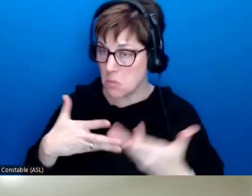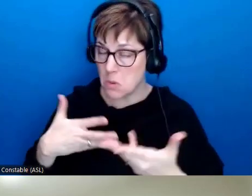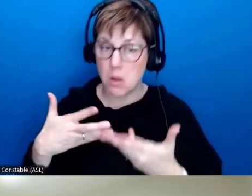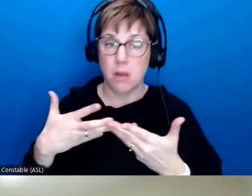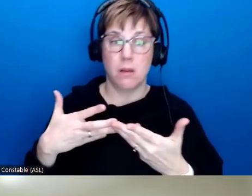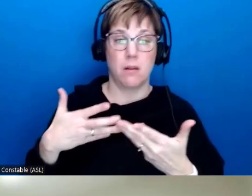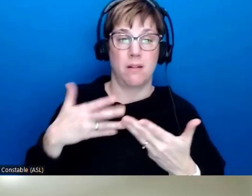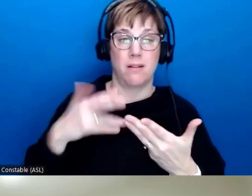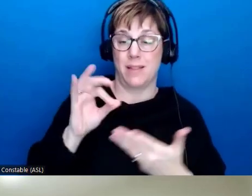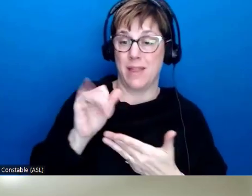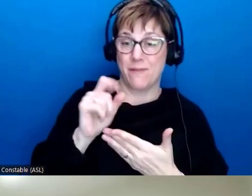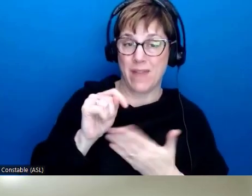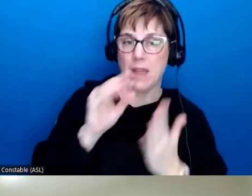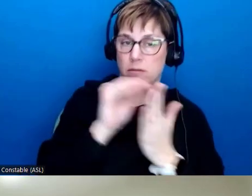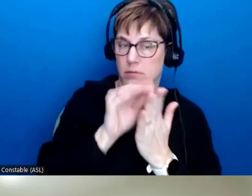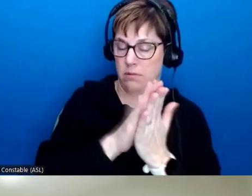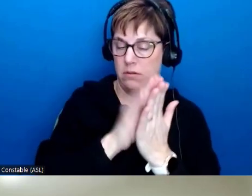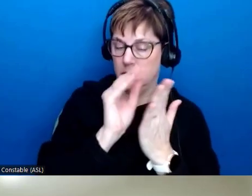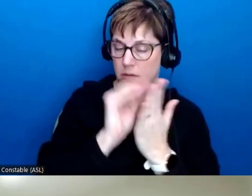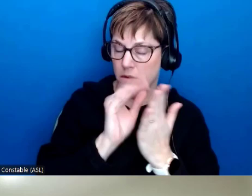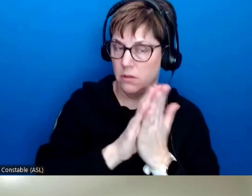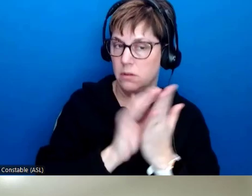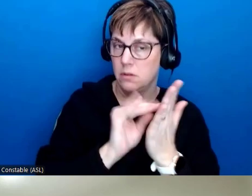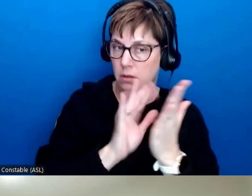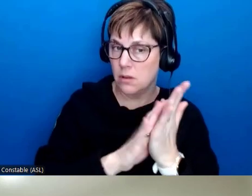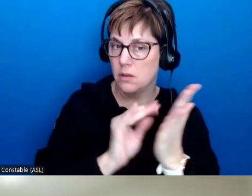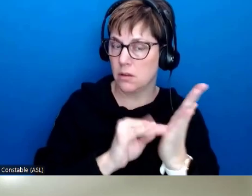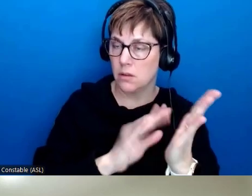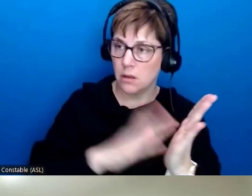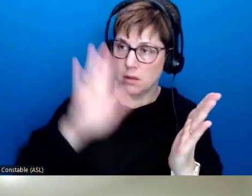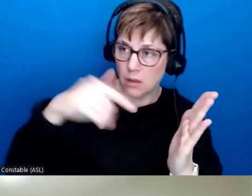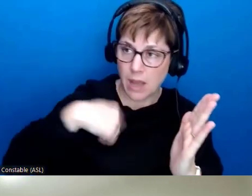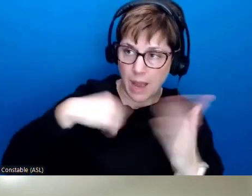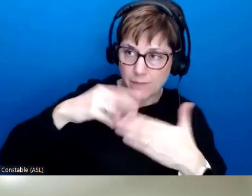the fact, put it in writing that they are flexible.